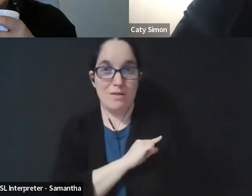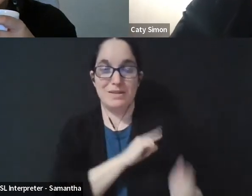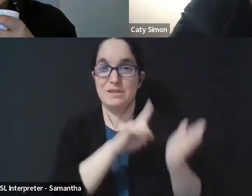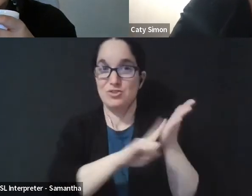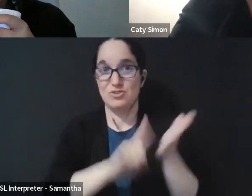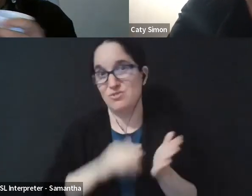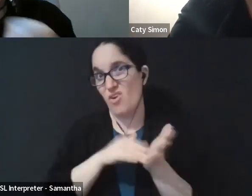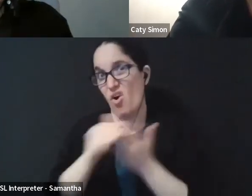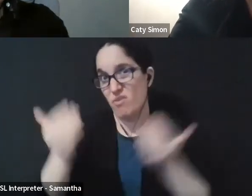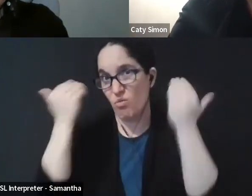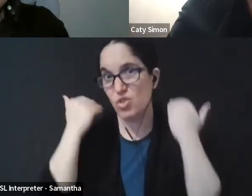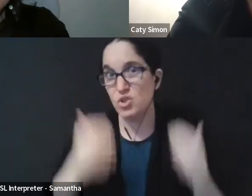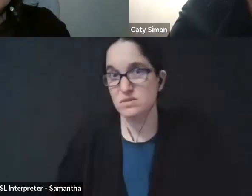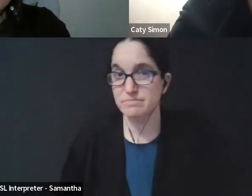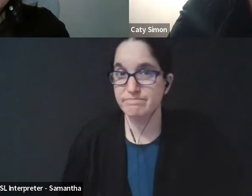overlooked.